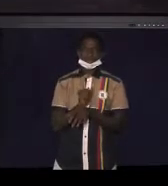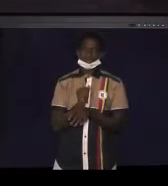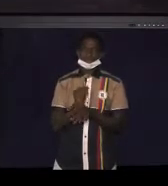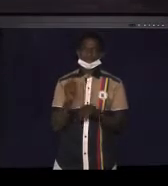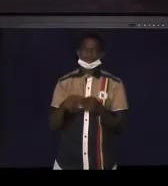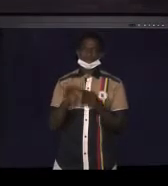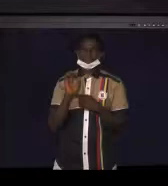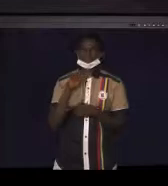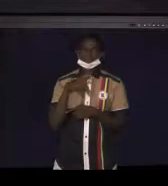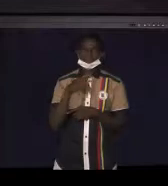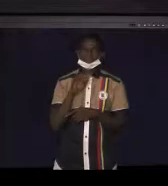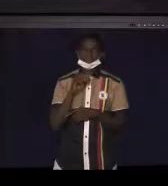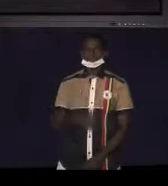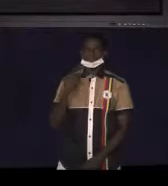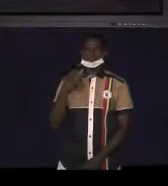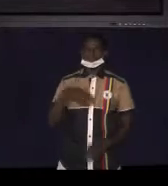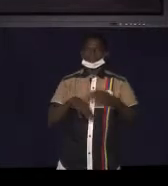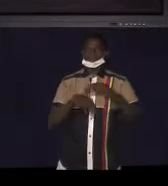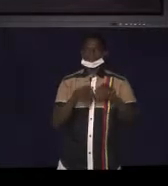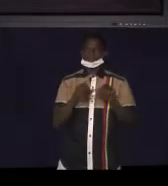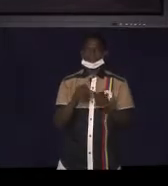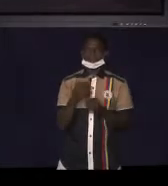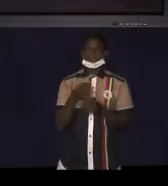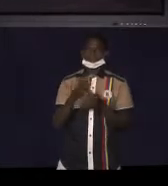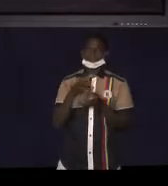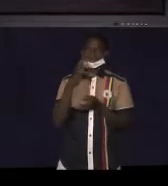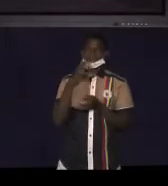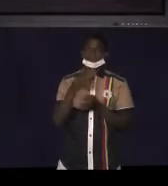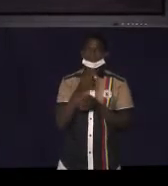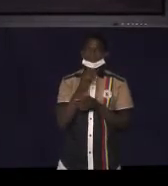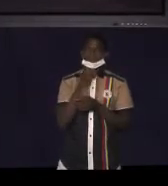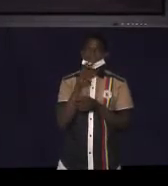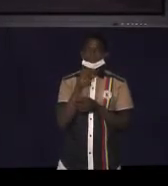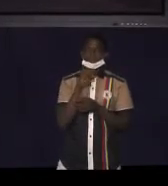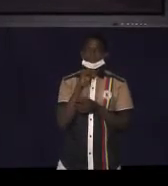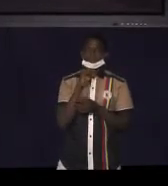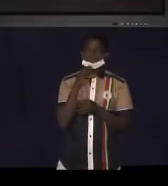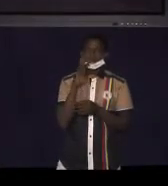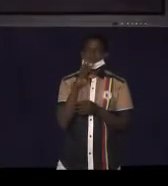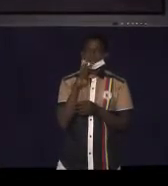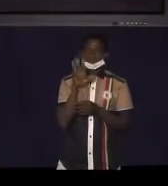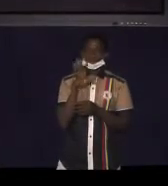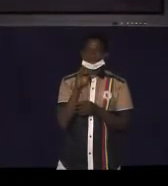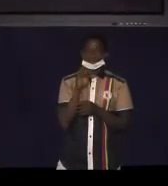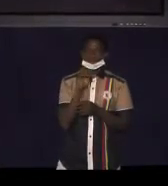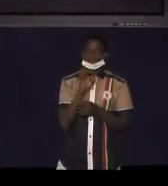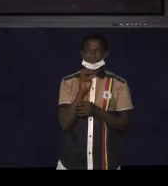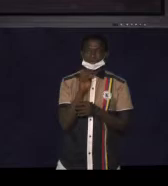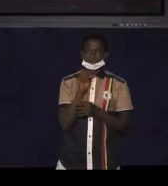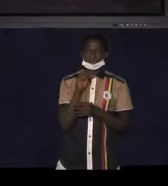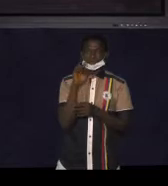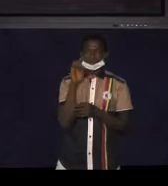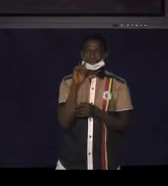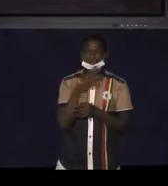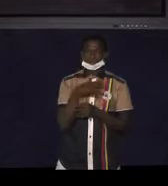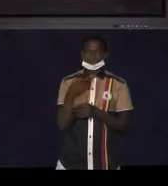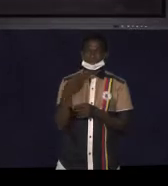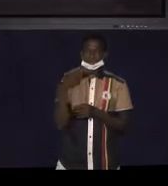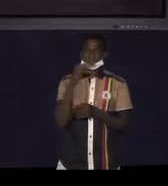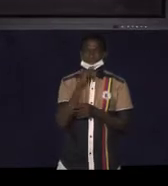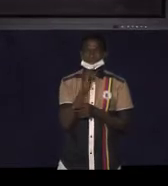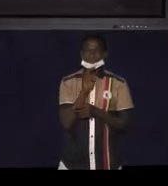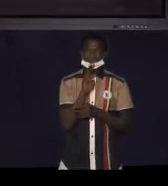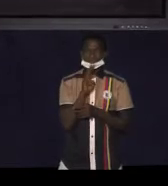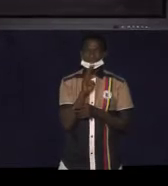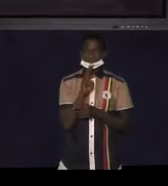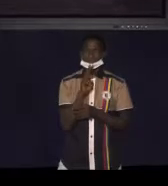capacity and volume. The base area of a cylindrical drum is 450 centimeters squares and